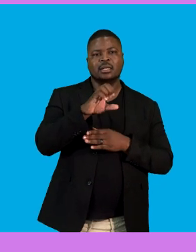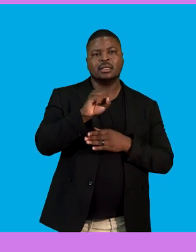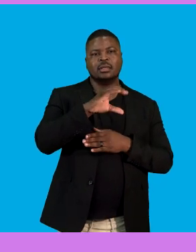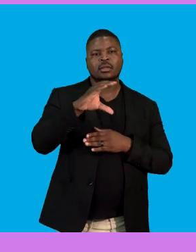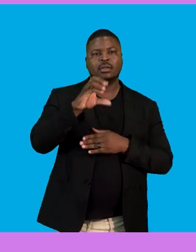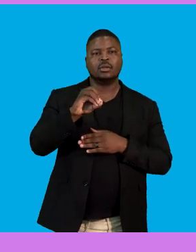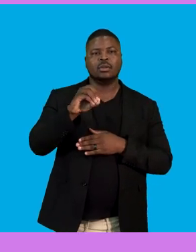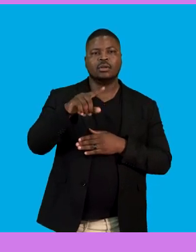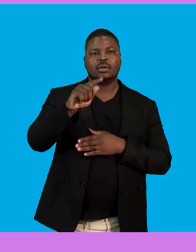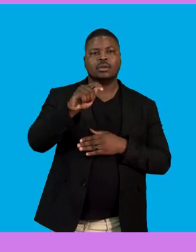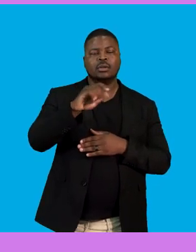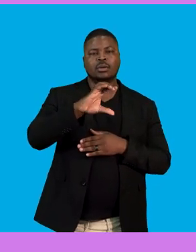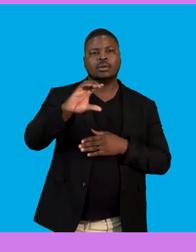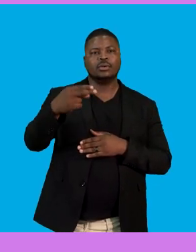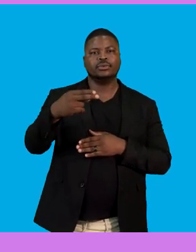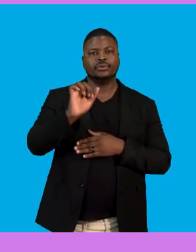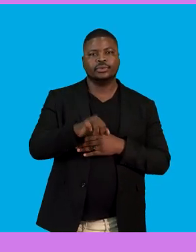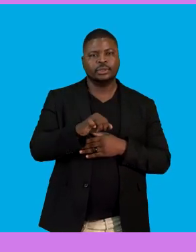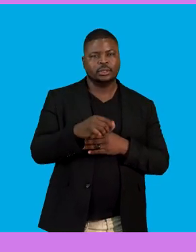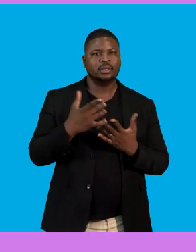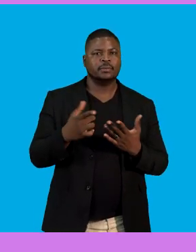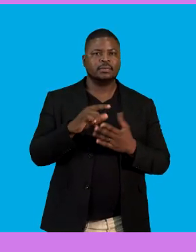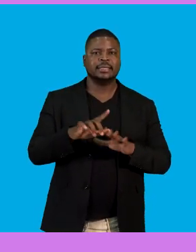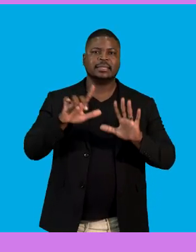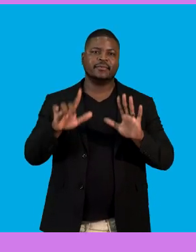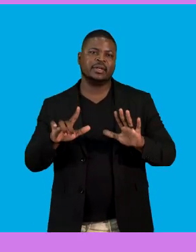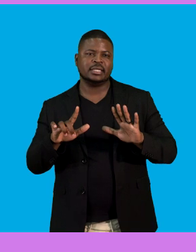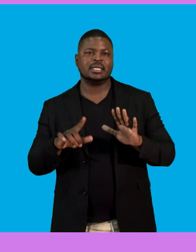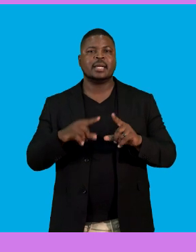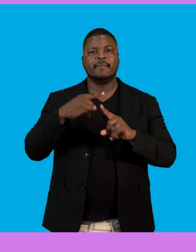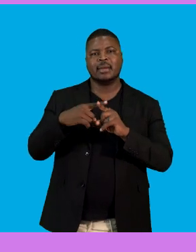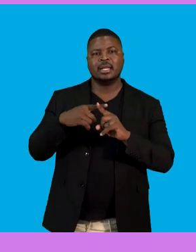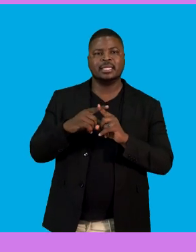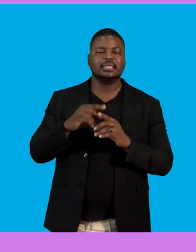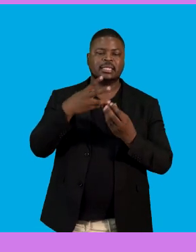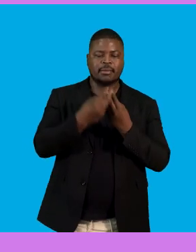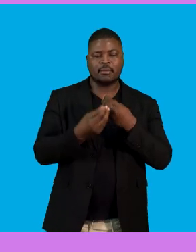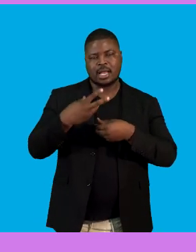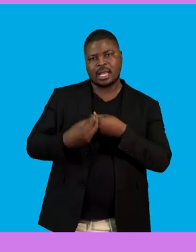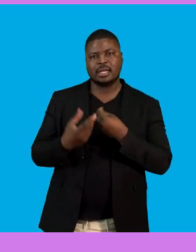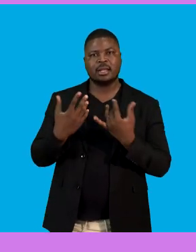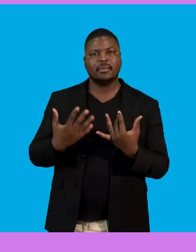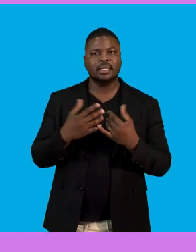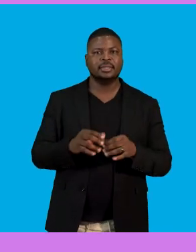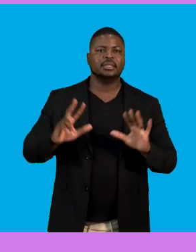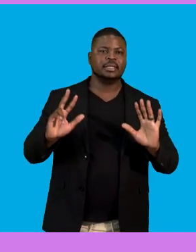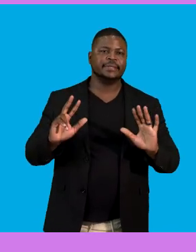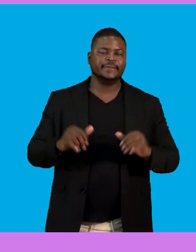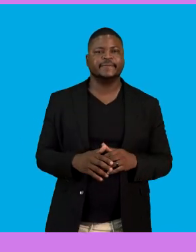between 6 and 8, which is 7. So it's 7. And then banana, it's at